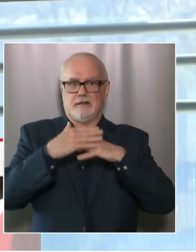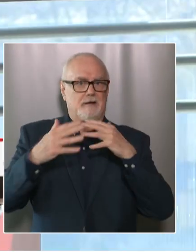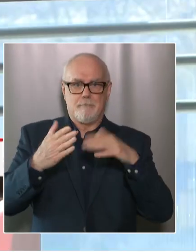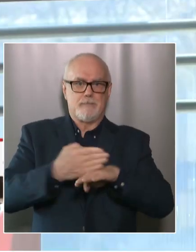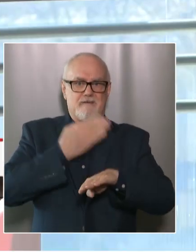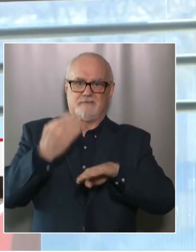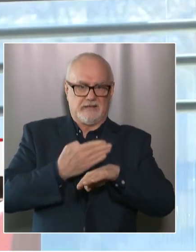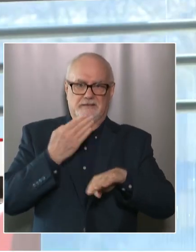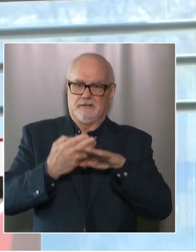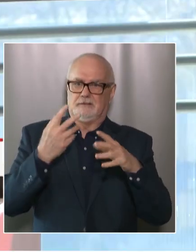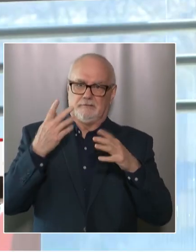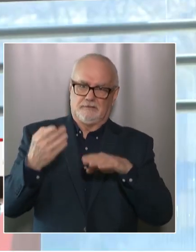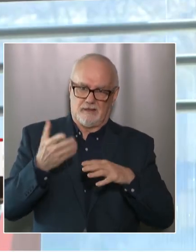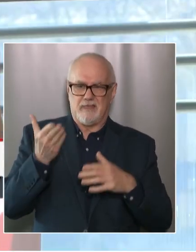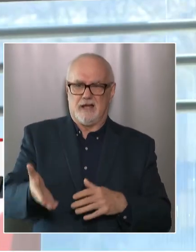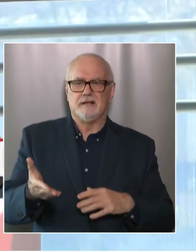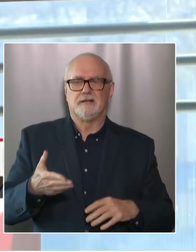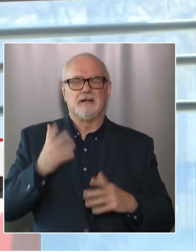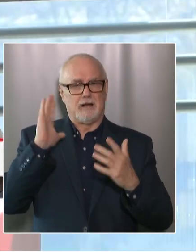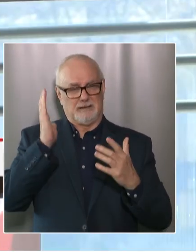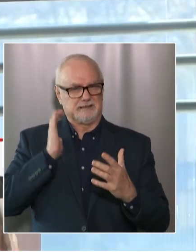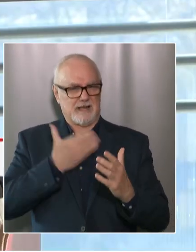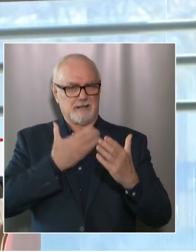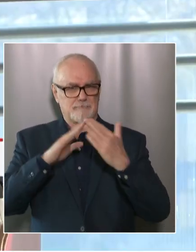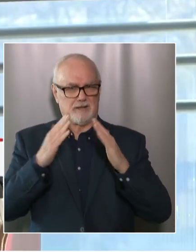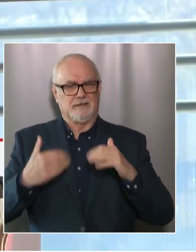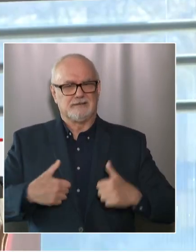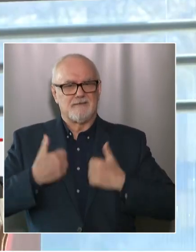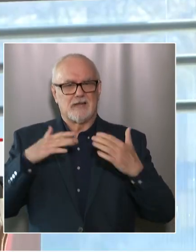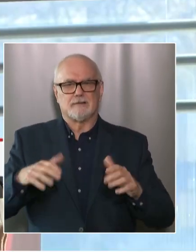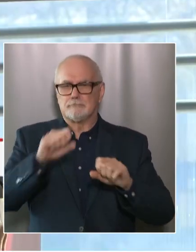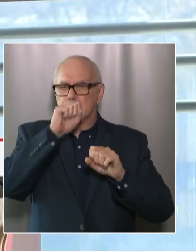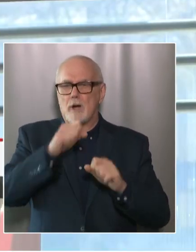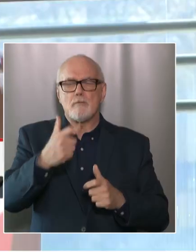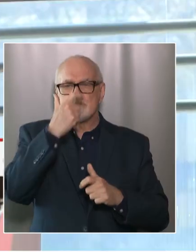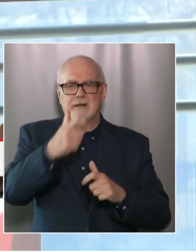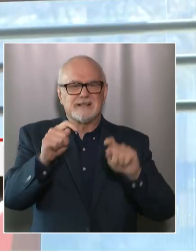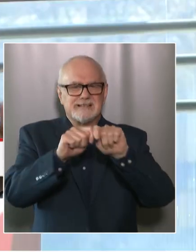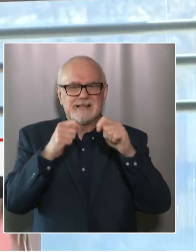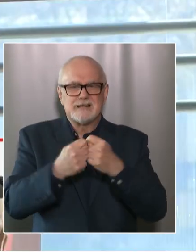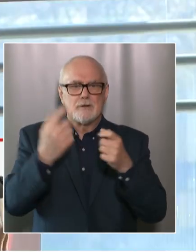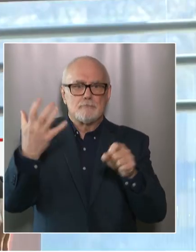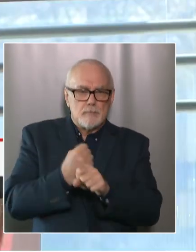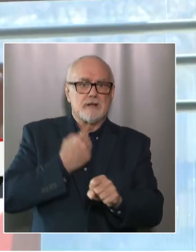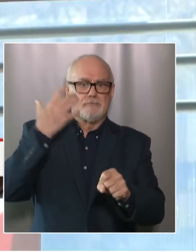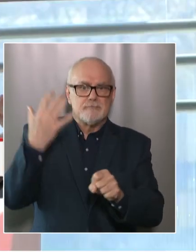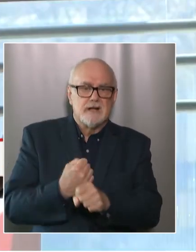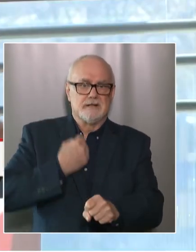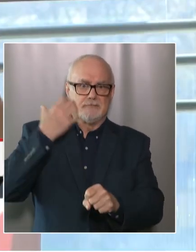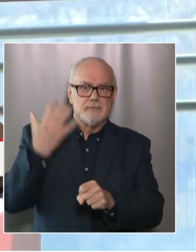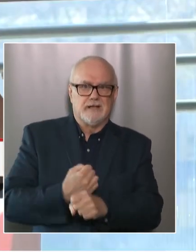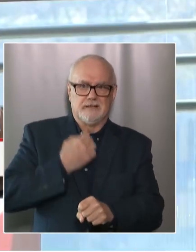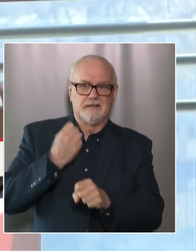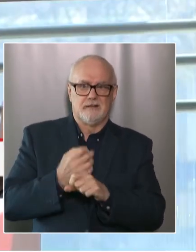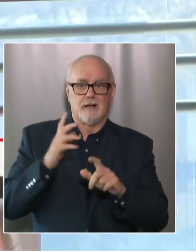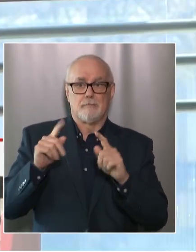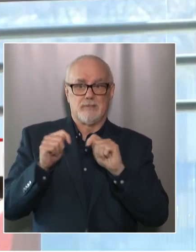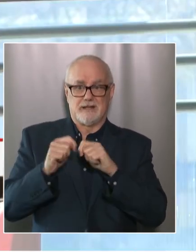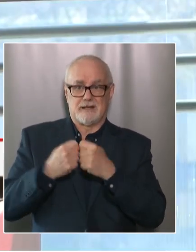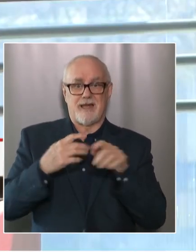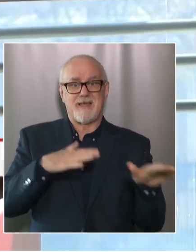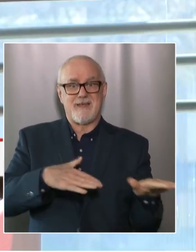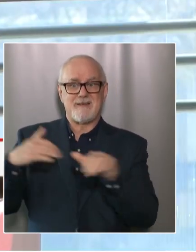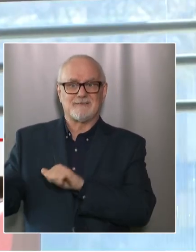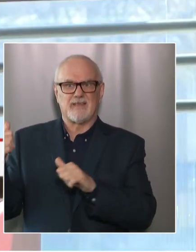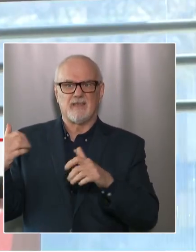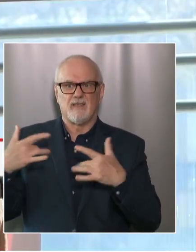team that left us, we got them to come back. They feel good about that. They feel good about when 2 teams or 3 teams thought